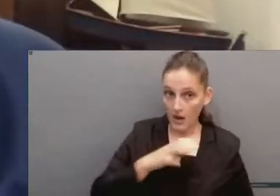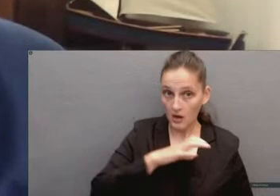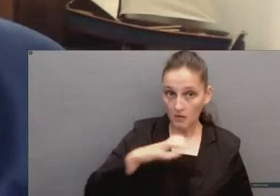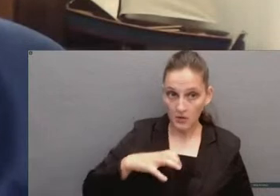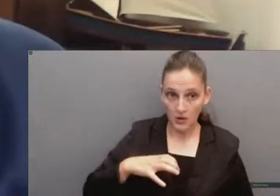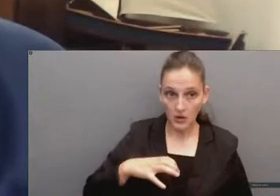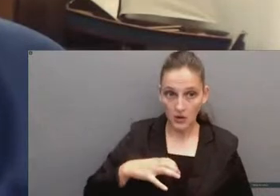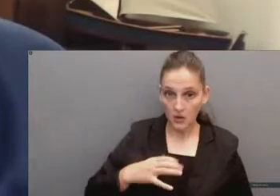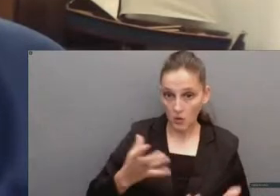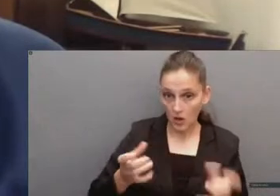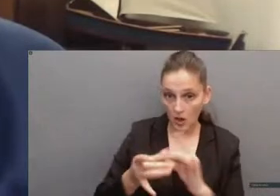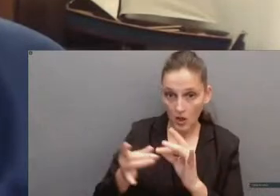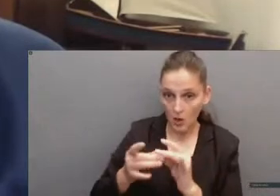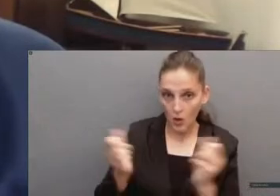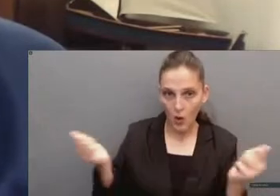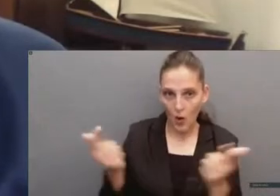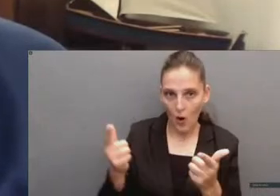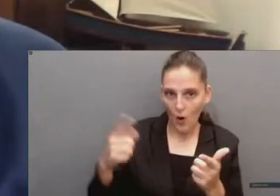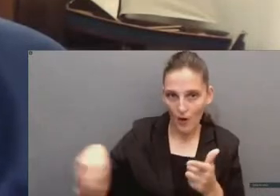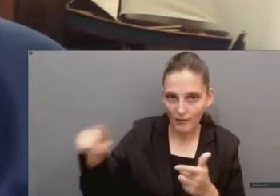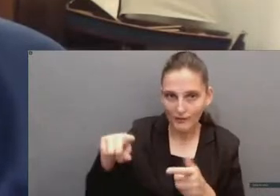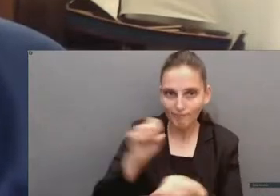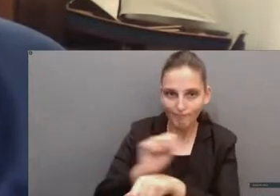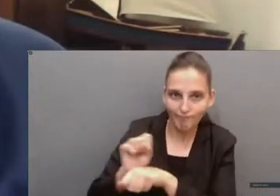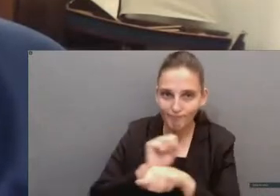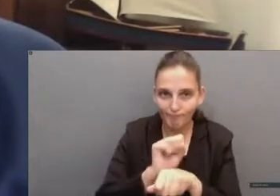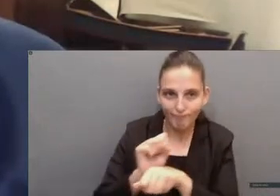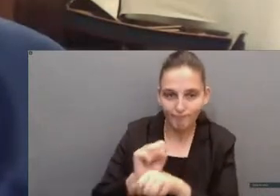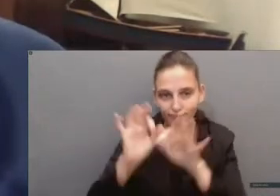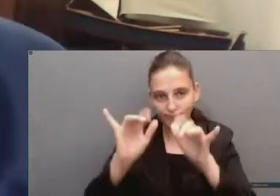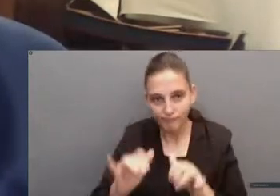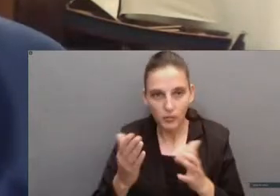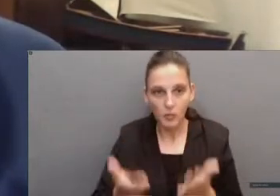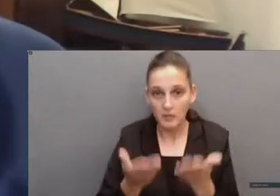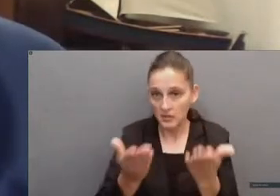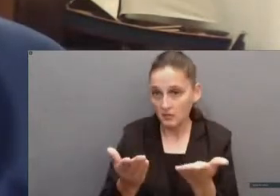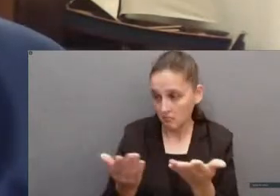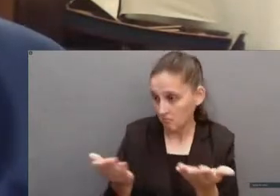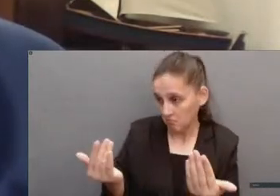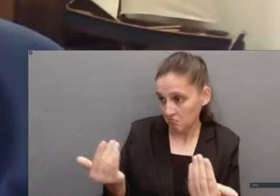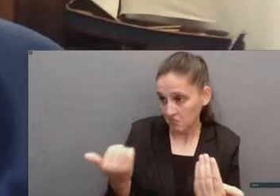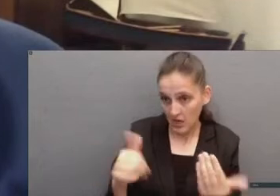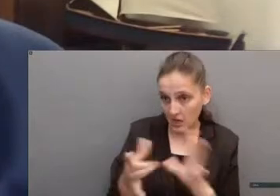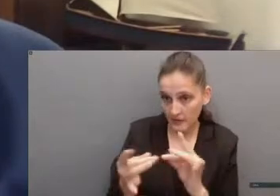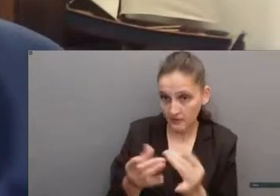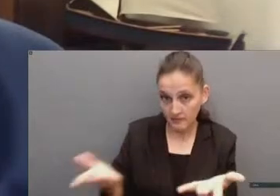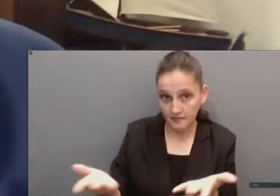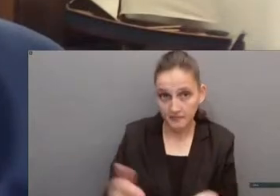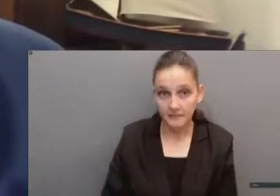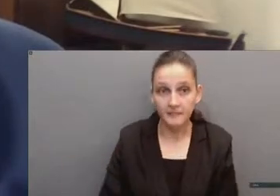was involved with the generation of these recommendations, and please take this time to comment.